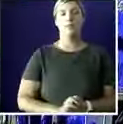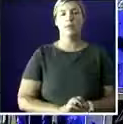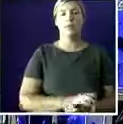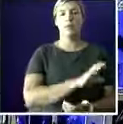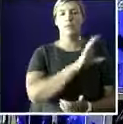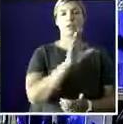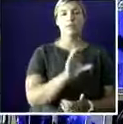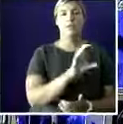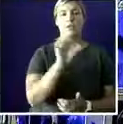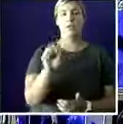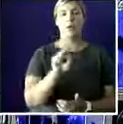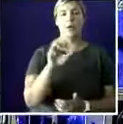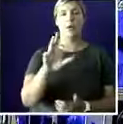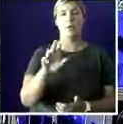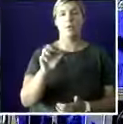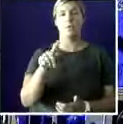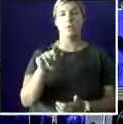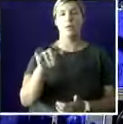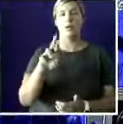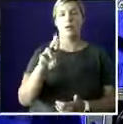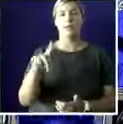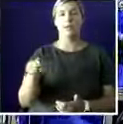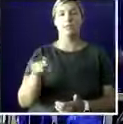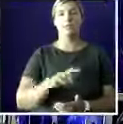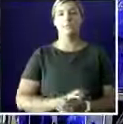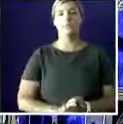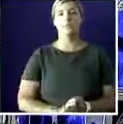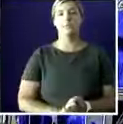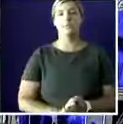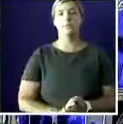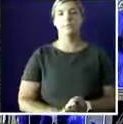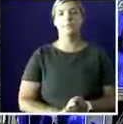Cielo Shael Ramirez.